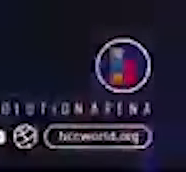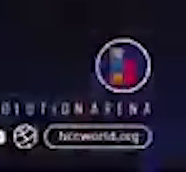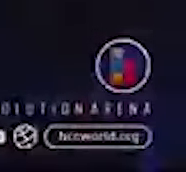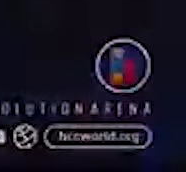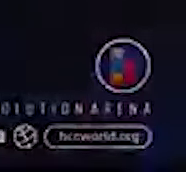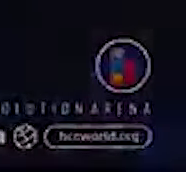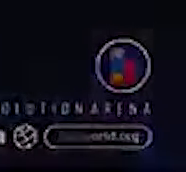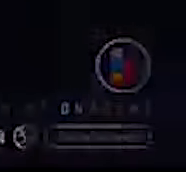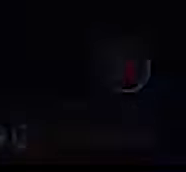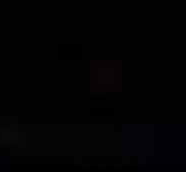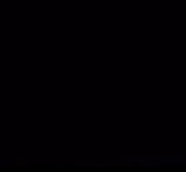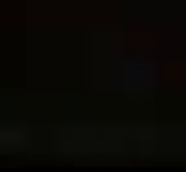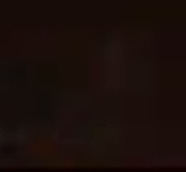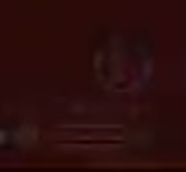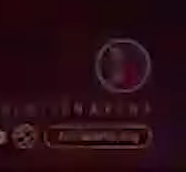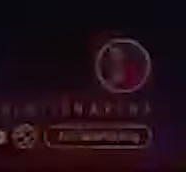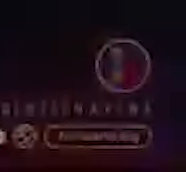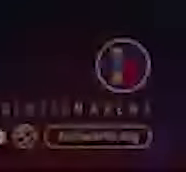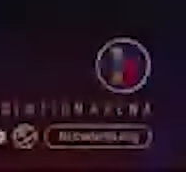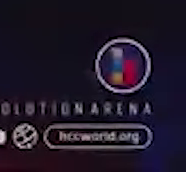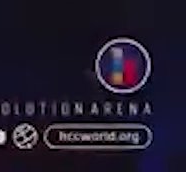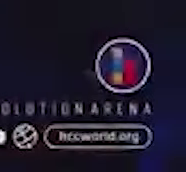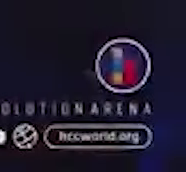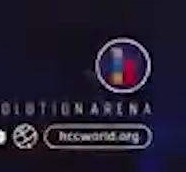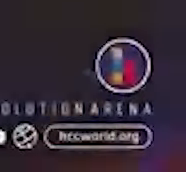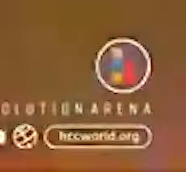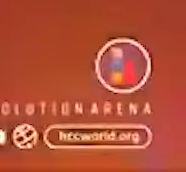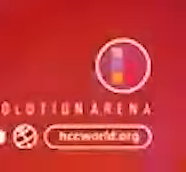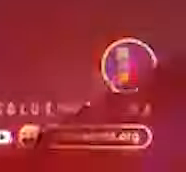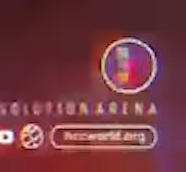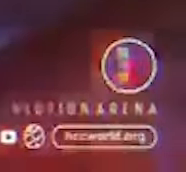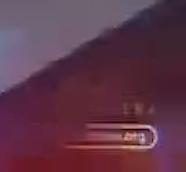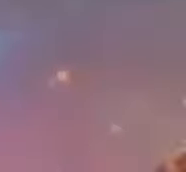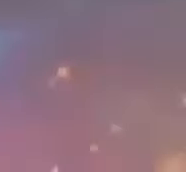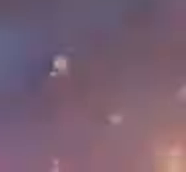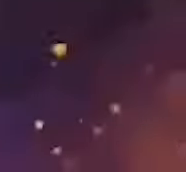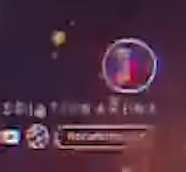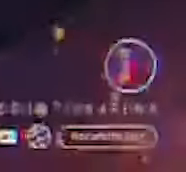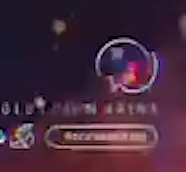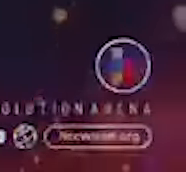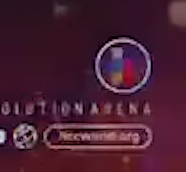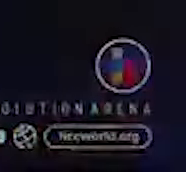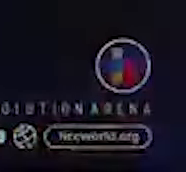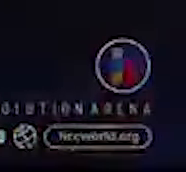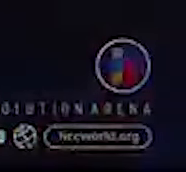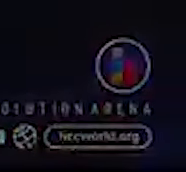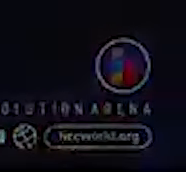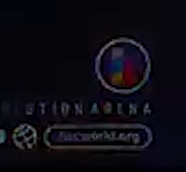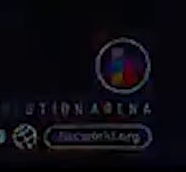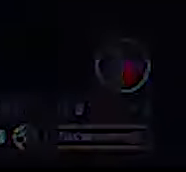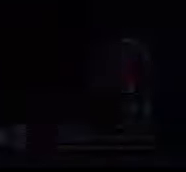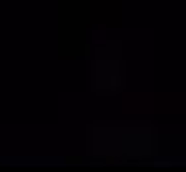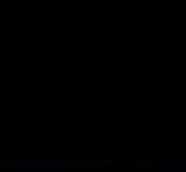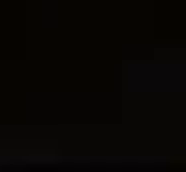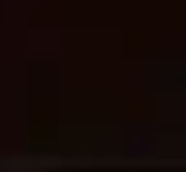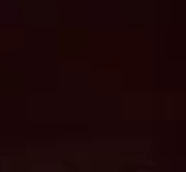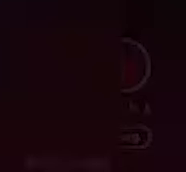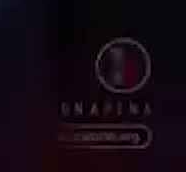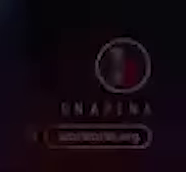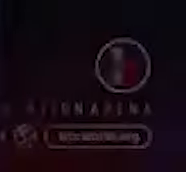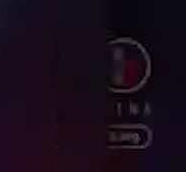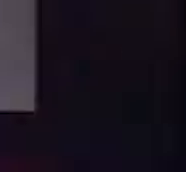while Apollos was at Corinth, Paul, having passed through the upper coast, he came to Ephesus. And the Bible says,